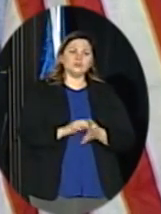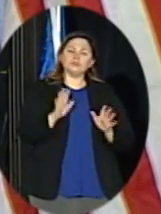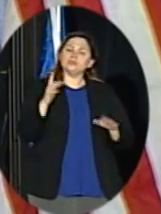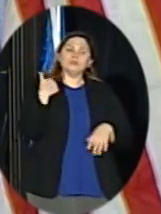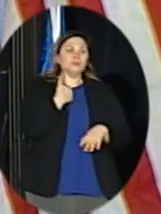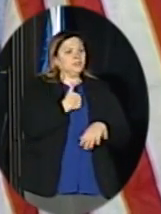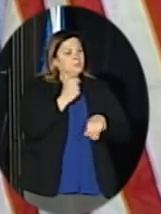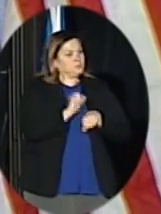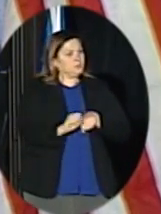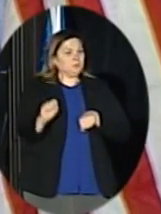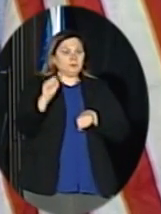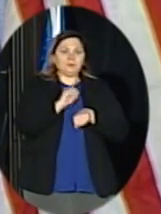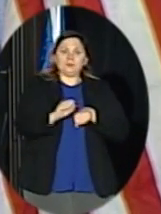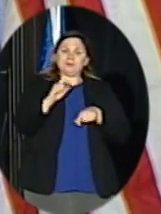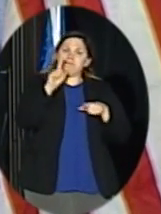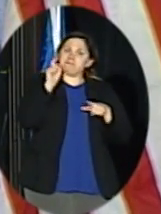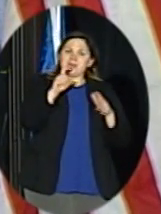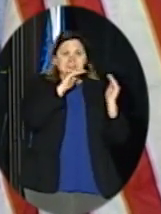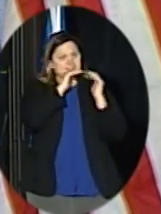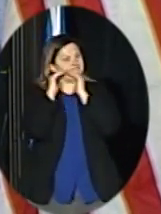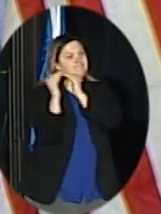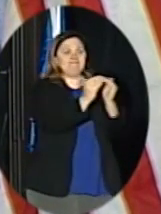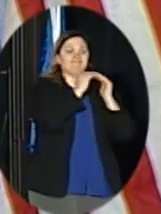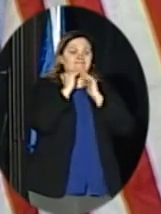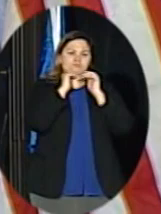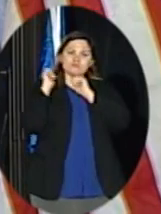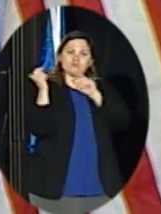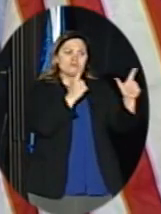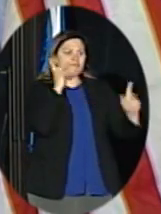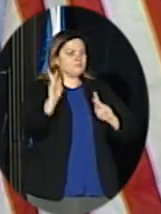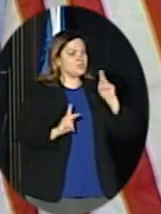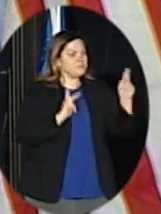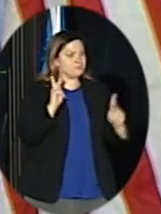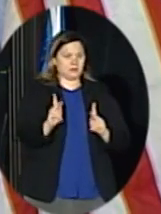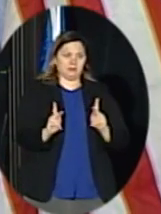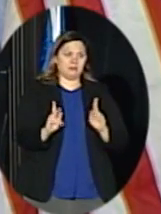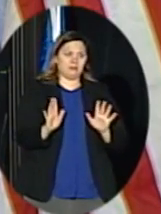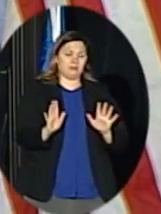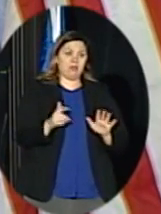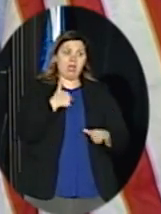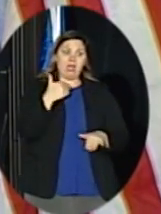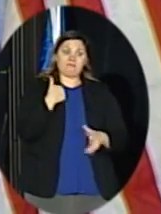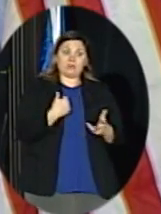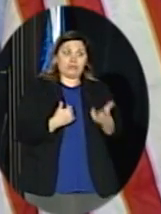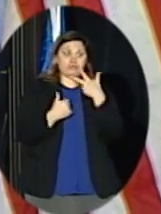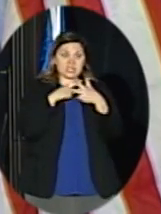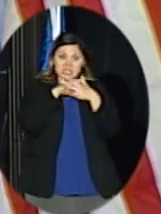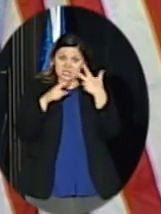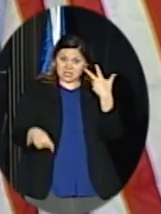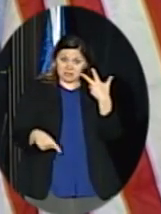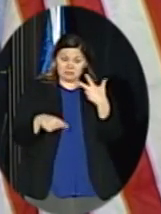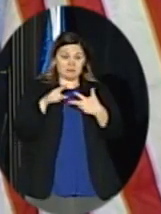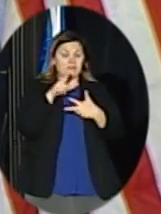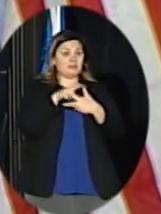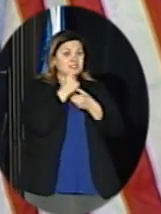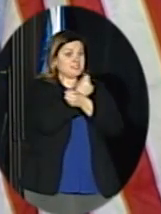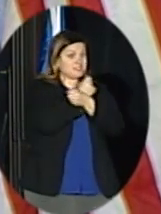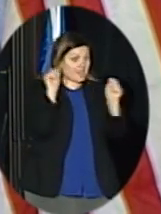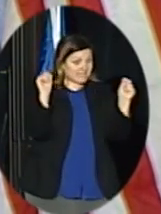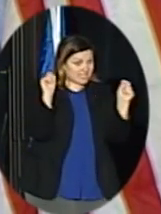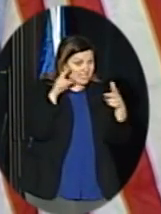in every part of our city. That work will center around three pillars: public safety, education, and